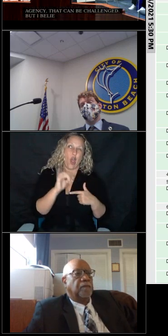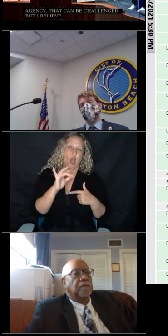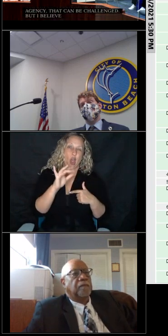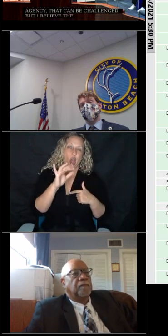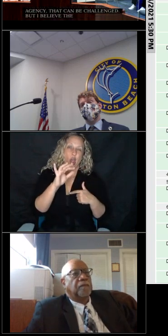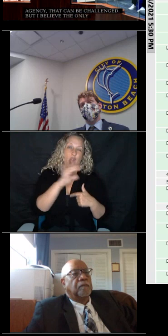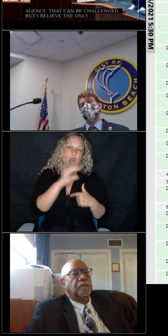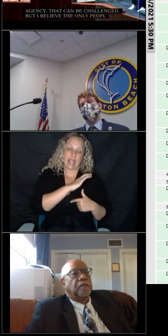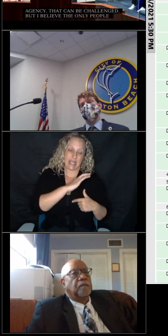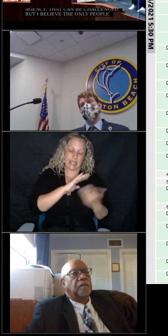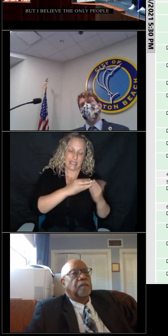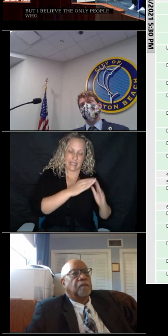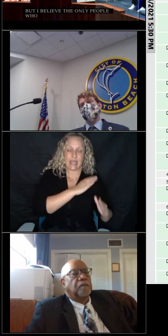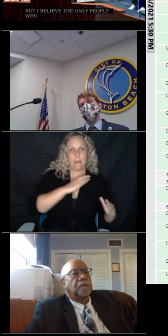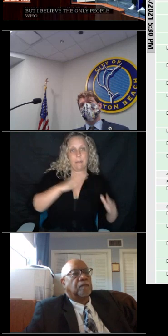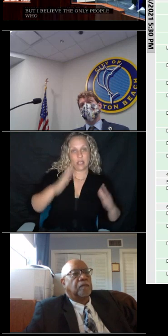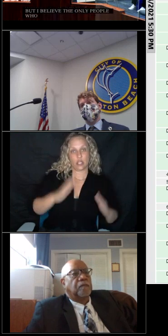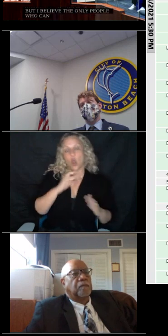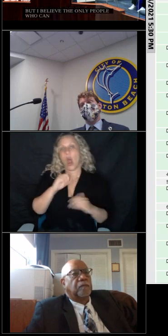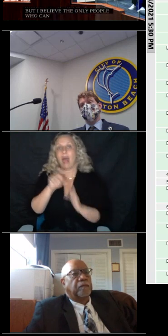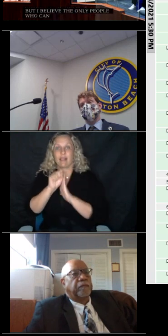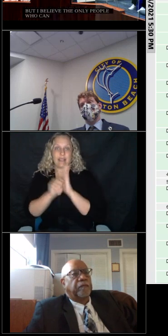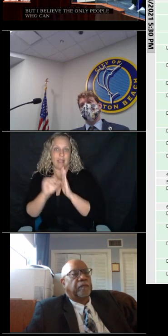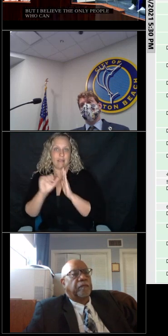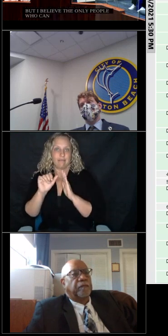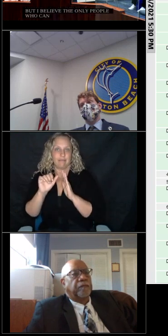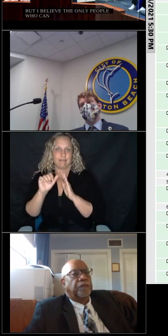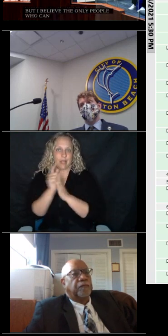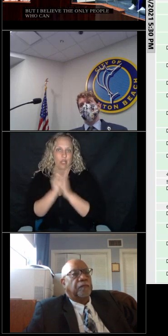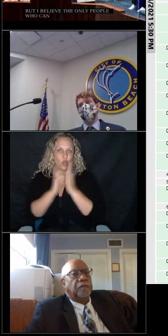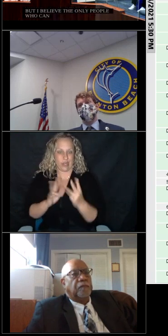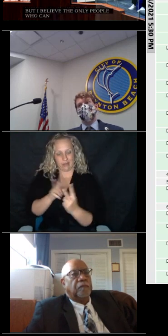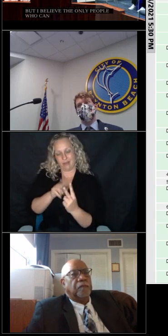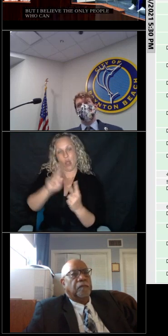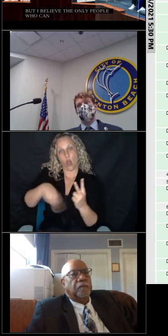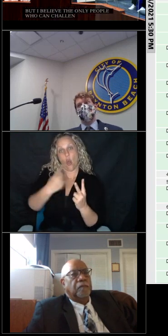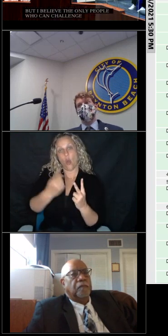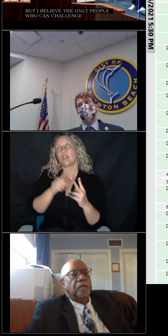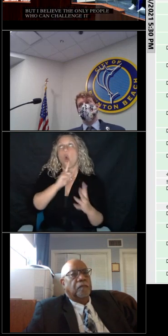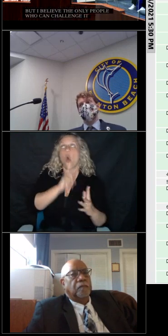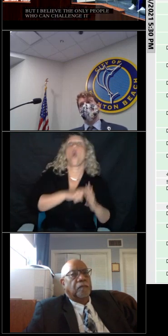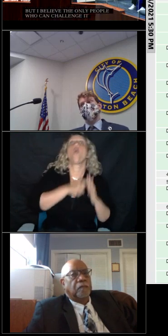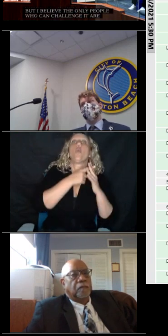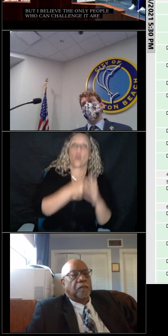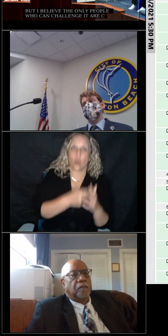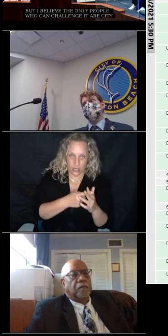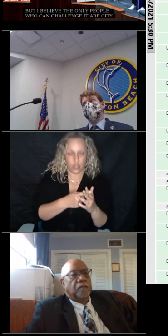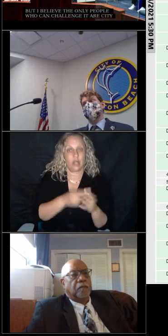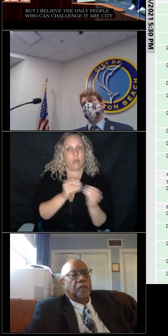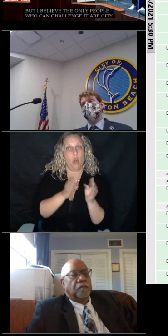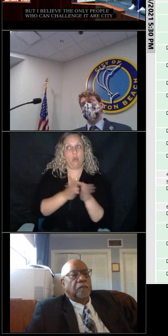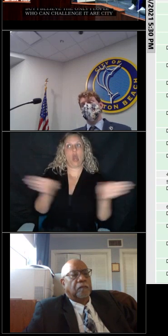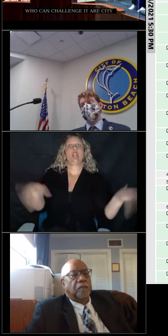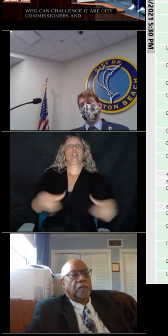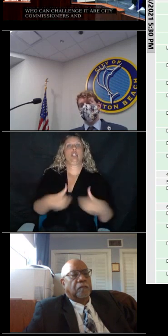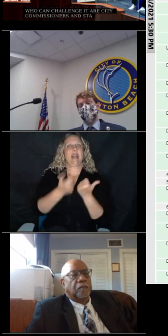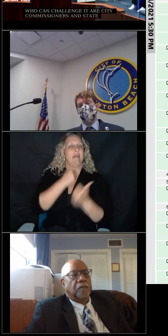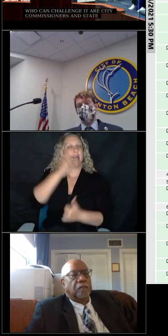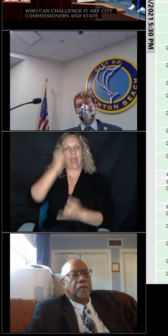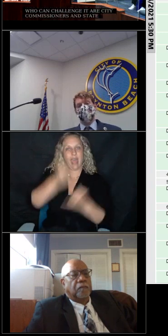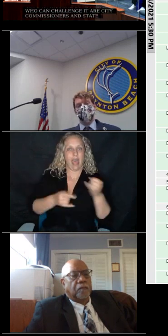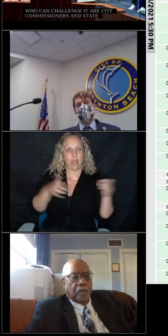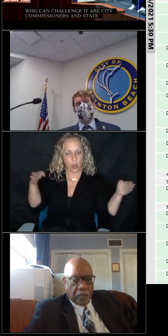sitting commissioners and the state attorneys. So originally it was subject to a much broader challenge, but in the end, I think